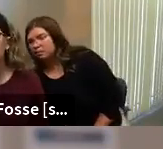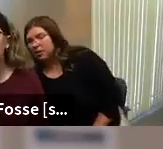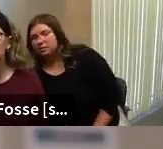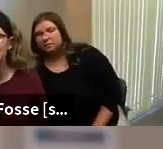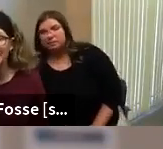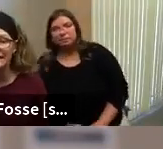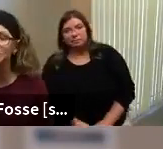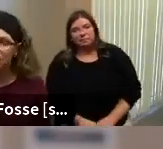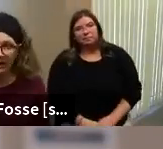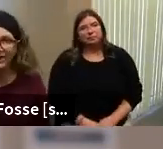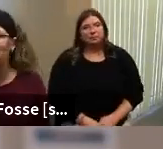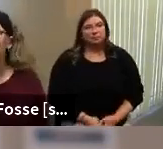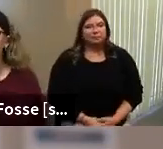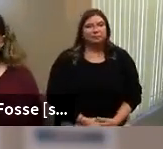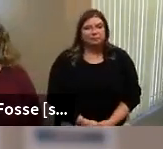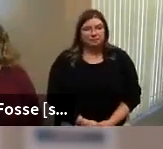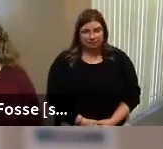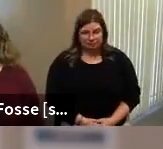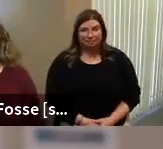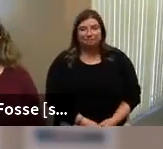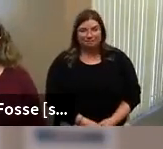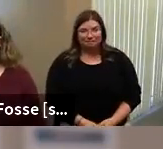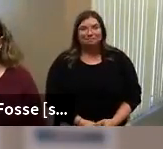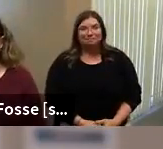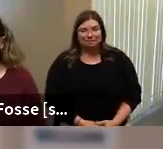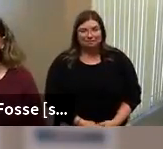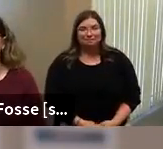good team player.